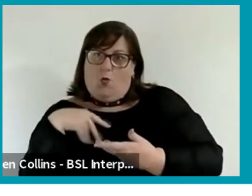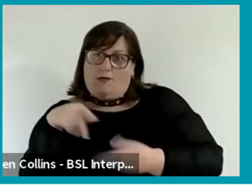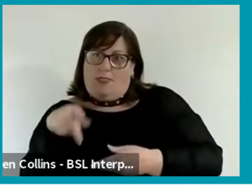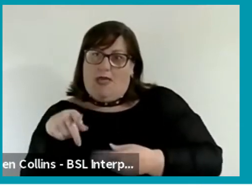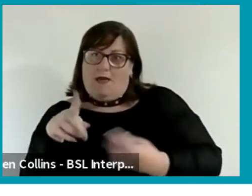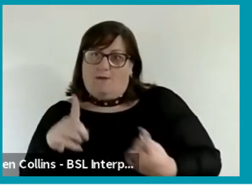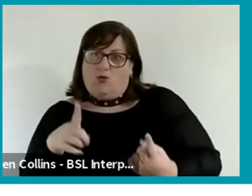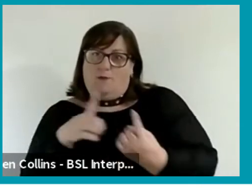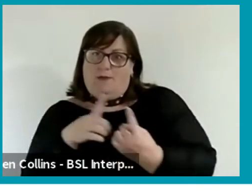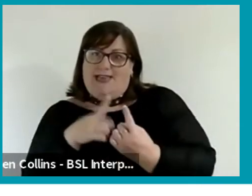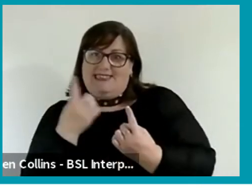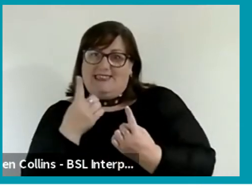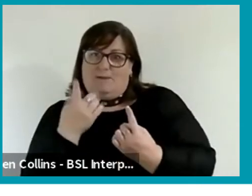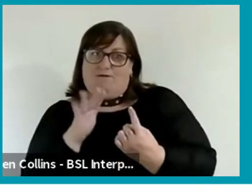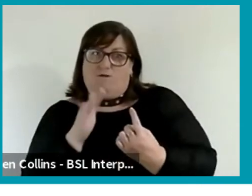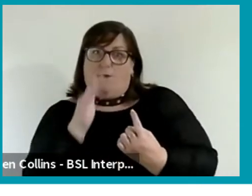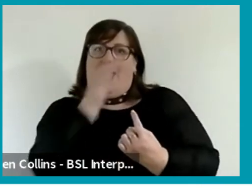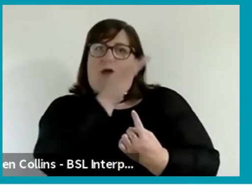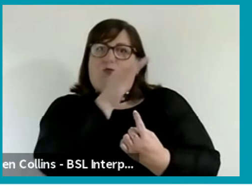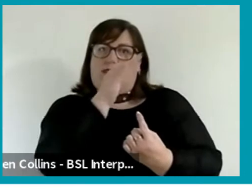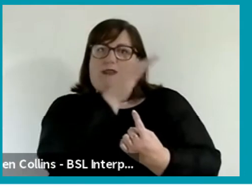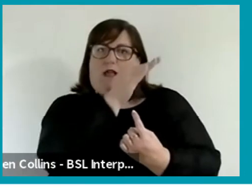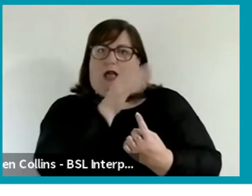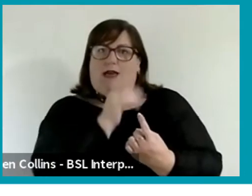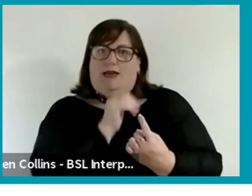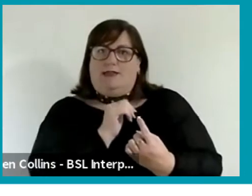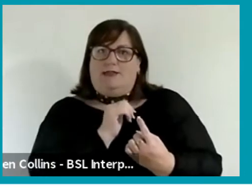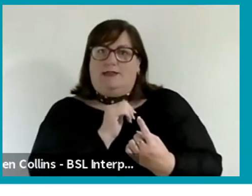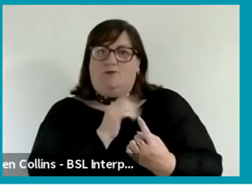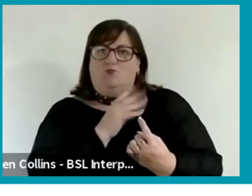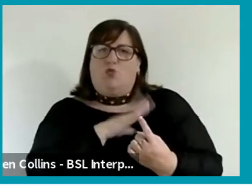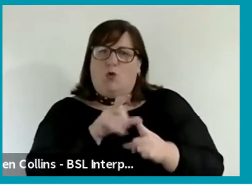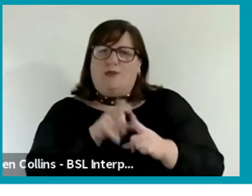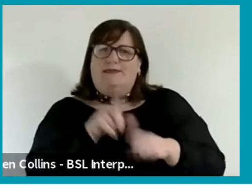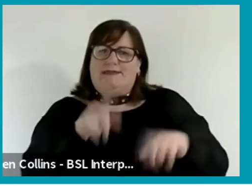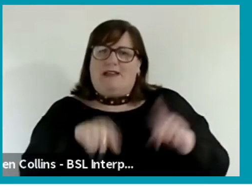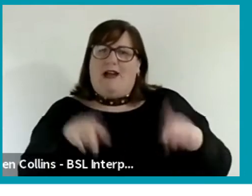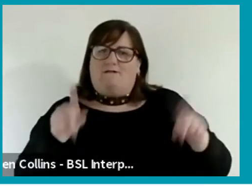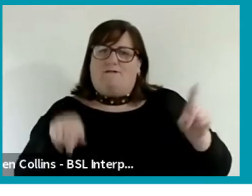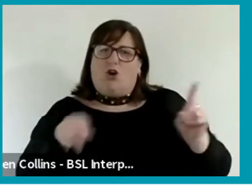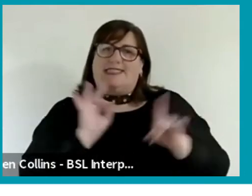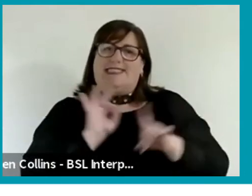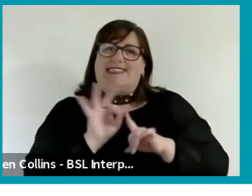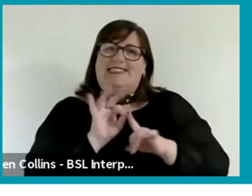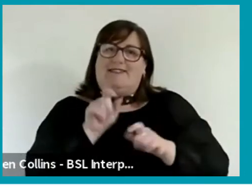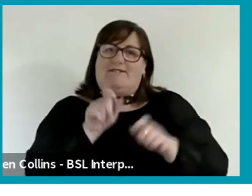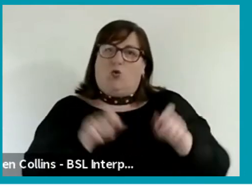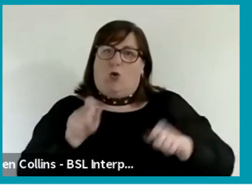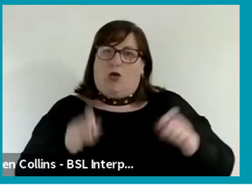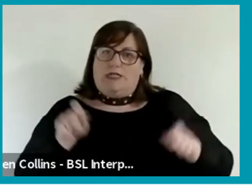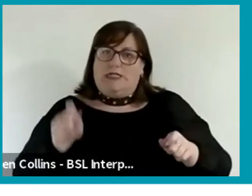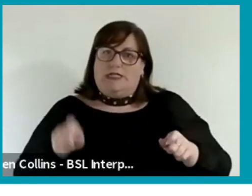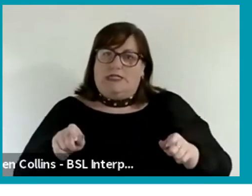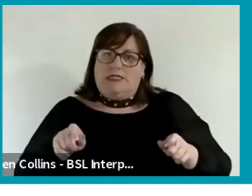make sure we've got that diversity of interviewers covered. So meeting 3 people from HR team applying for a high job is